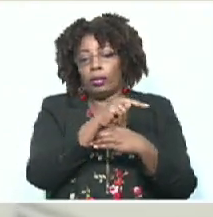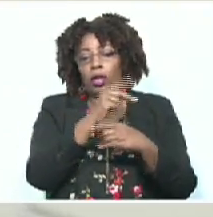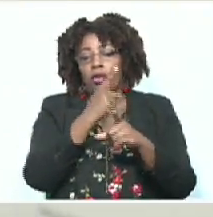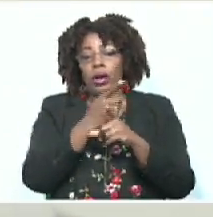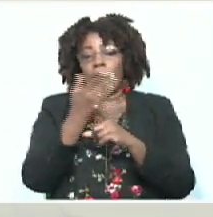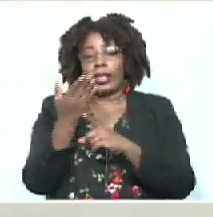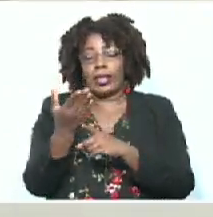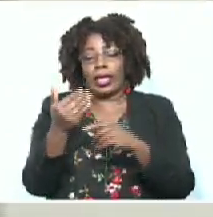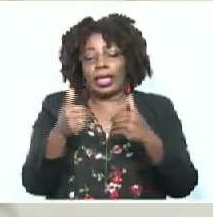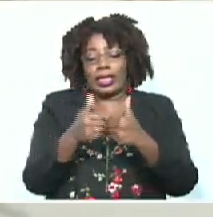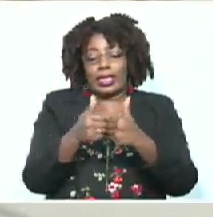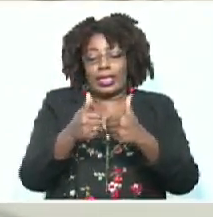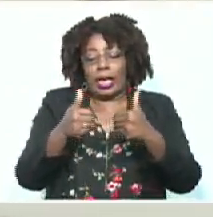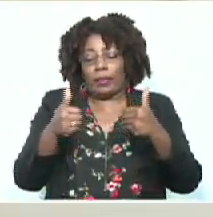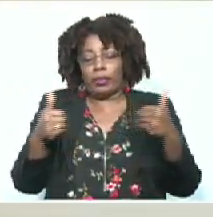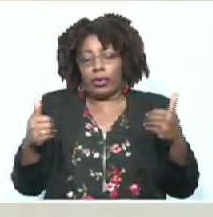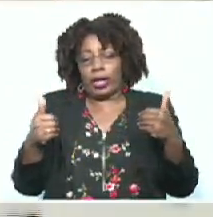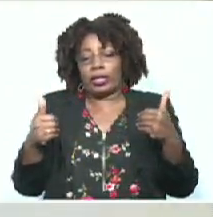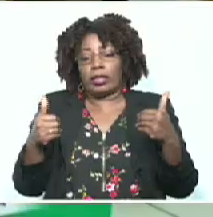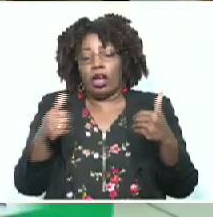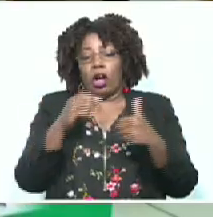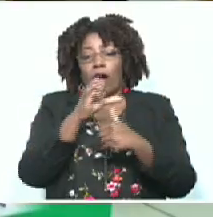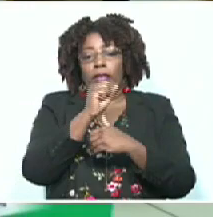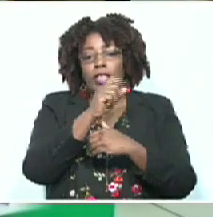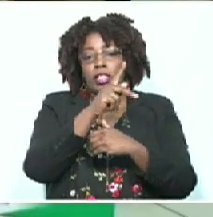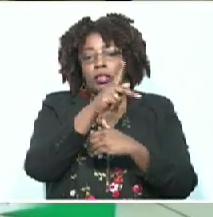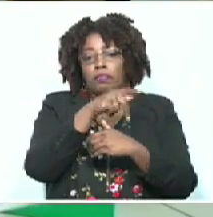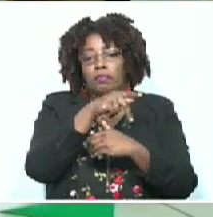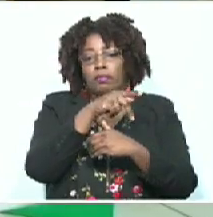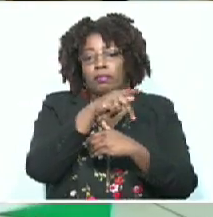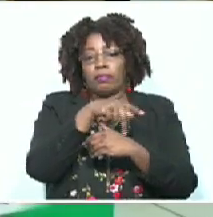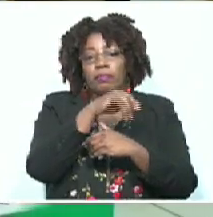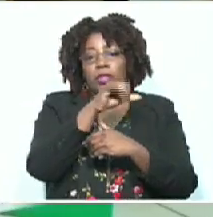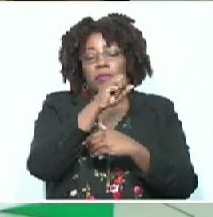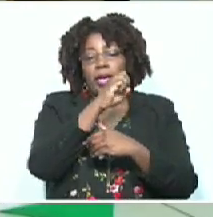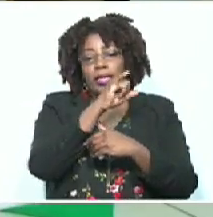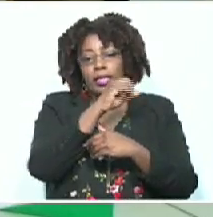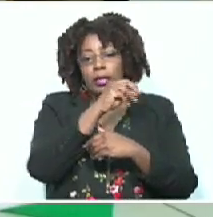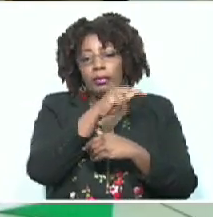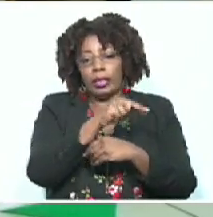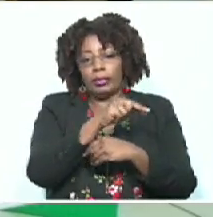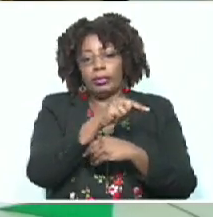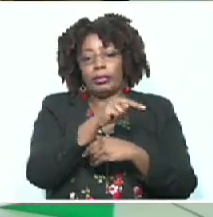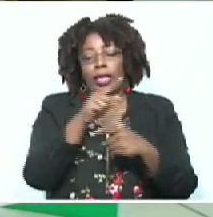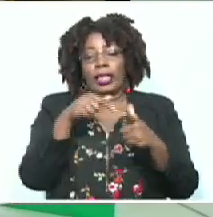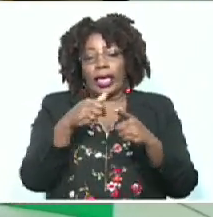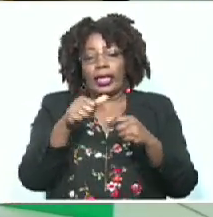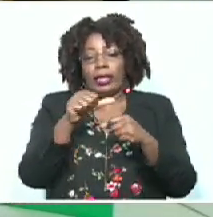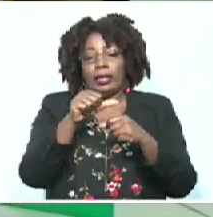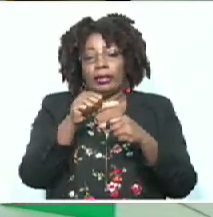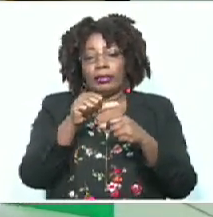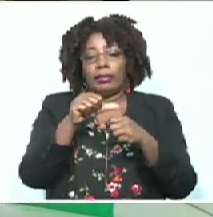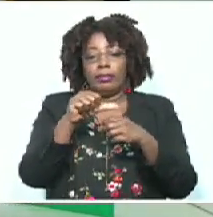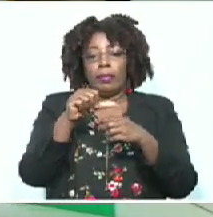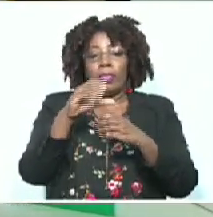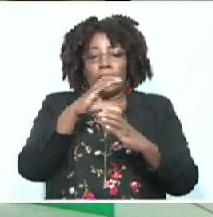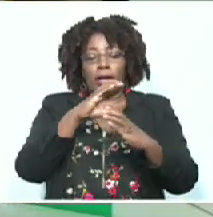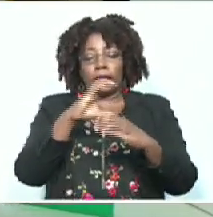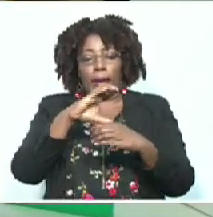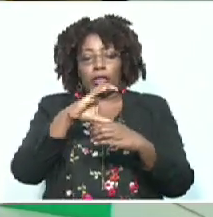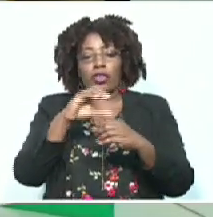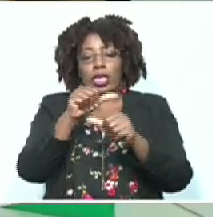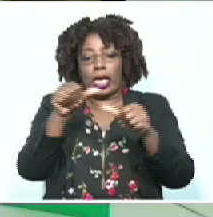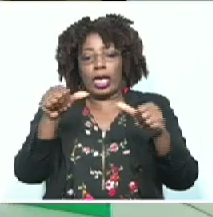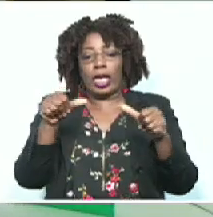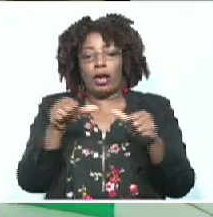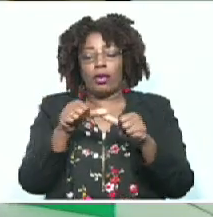where the actual separation of the specimen takes place. Then there's the chemistry unit. This unit is different from the toxicology unit. The chemistry